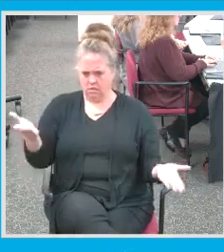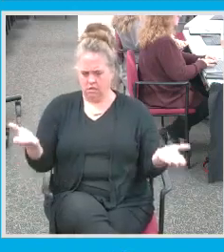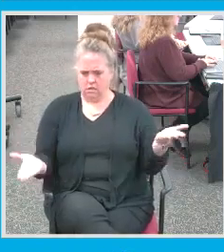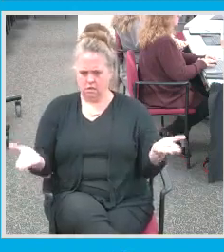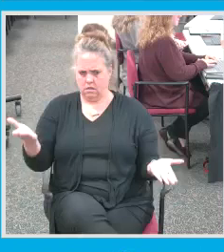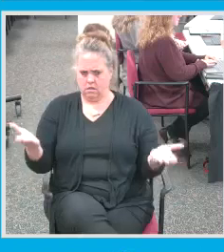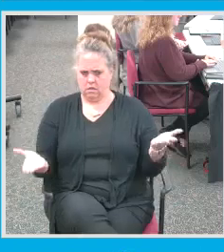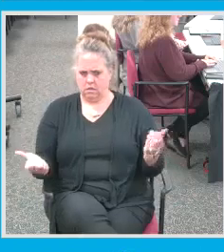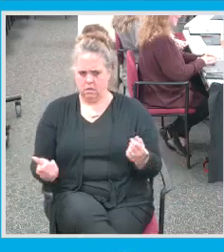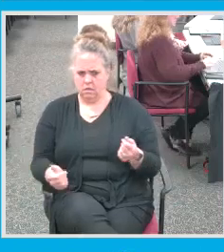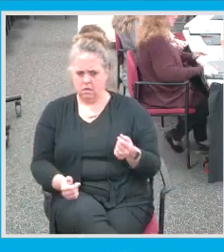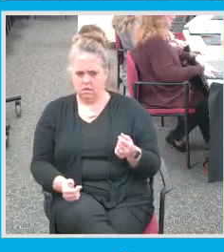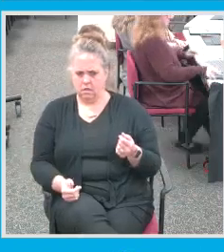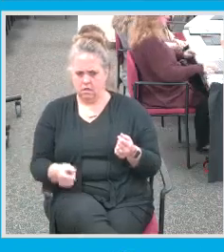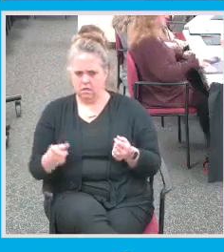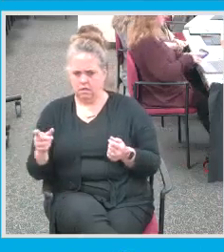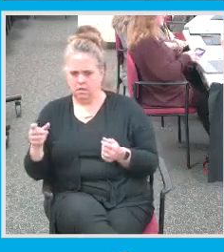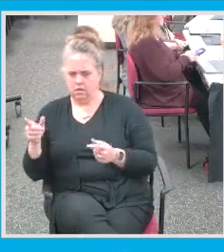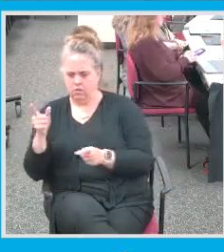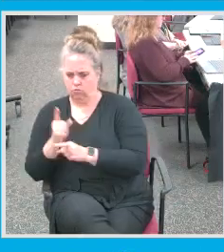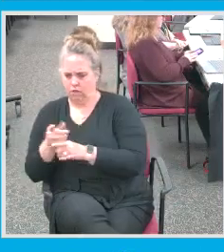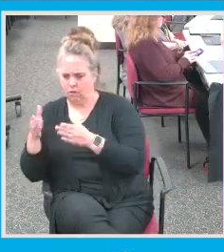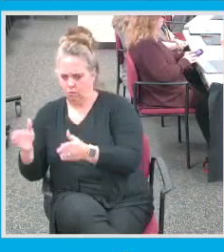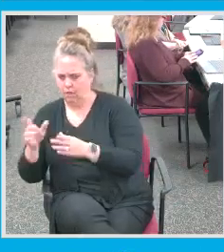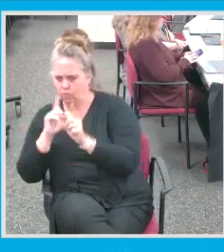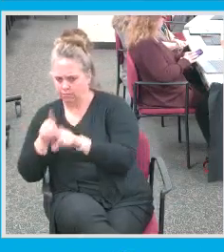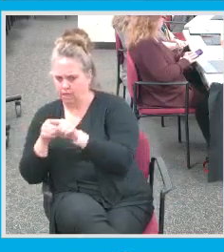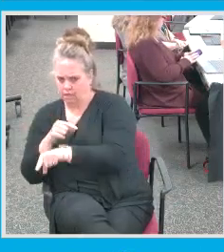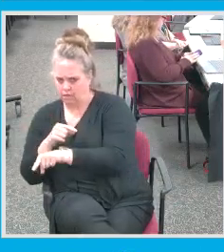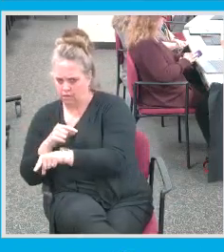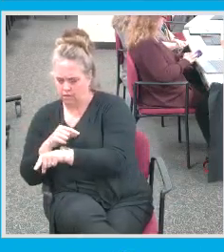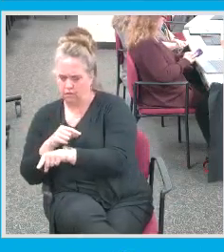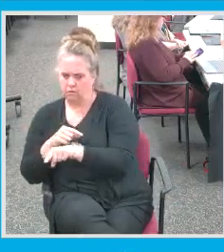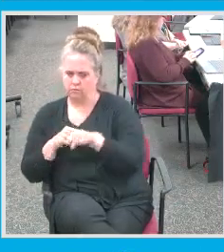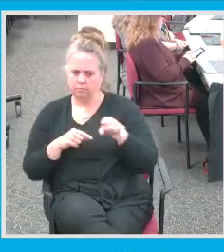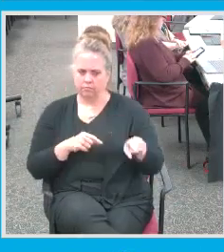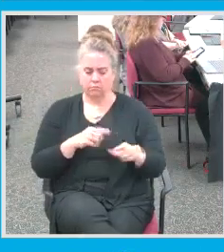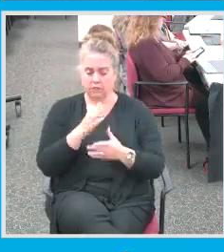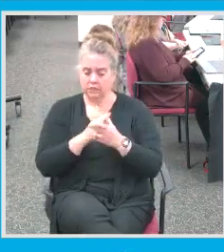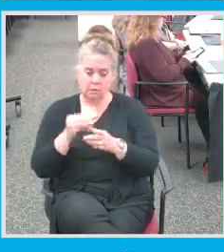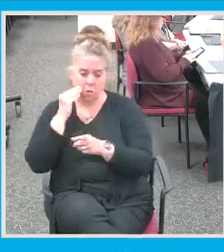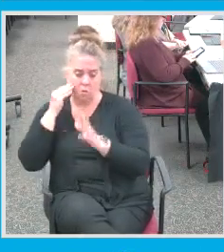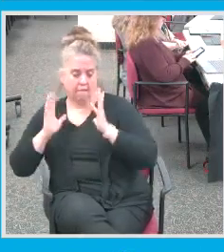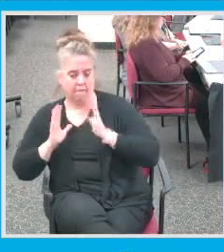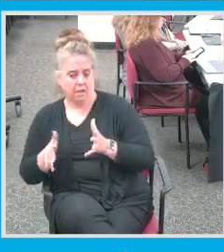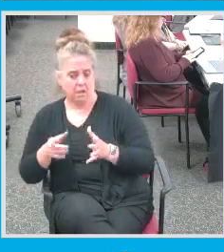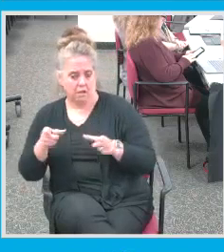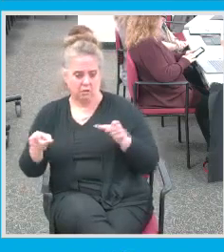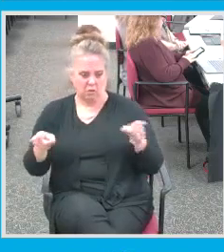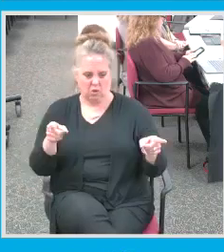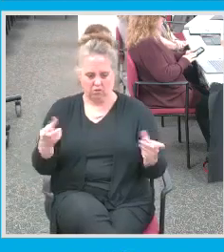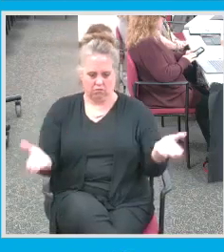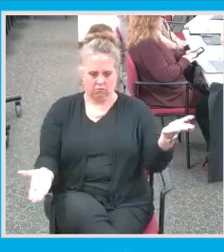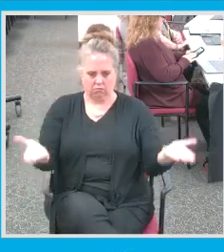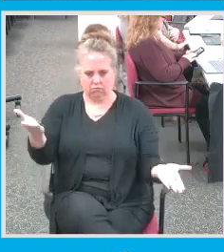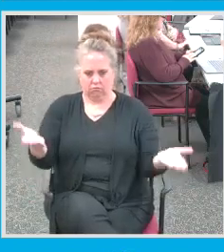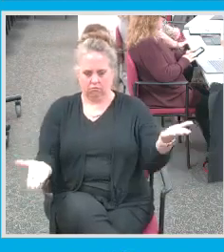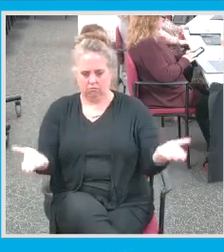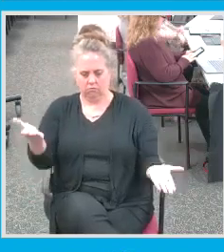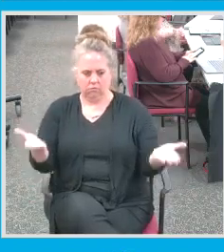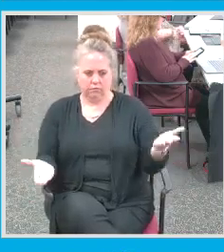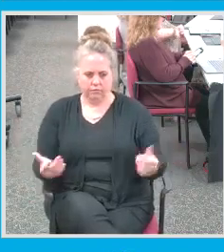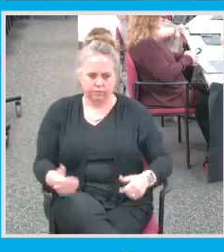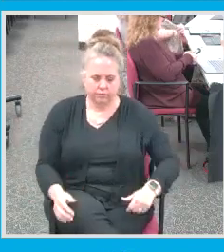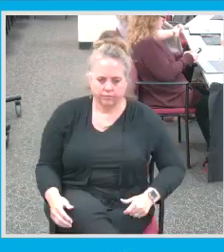to respond to this? In some households, perhaps it is. Like if you had a member of the house who's experiencing depression or something like that,